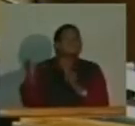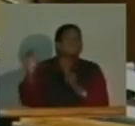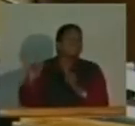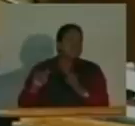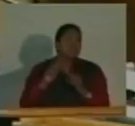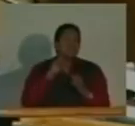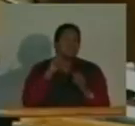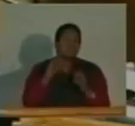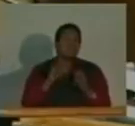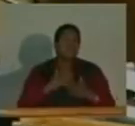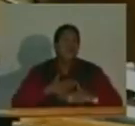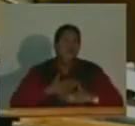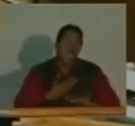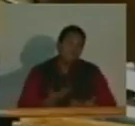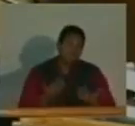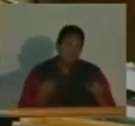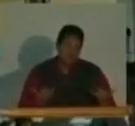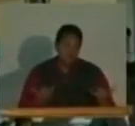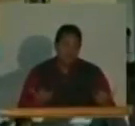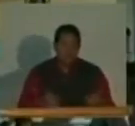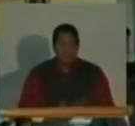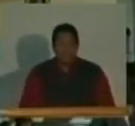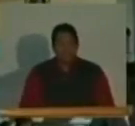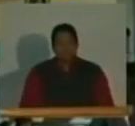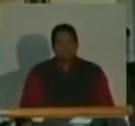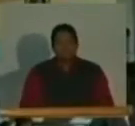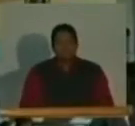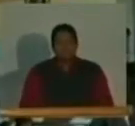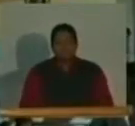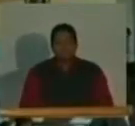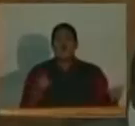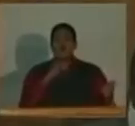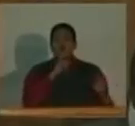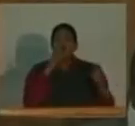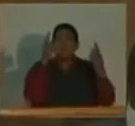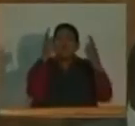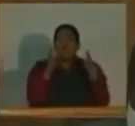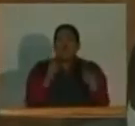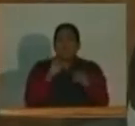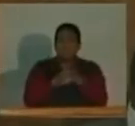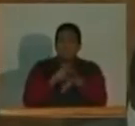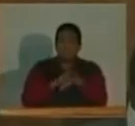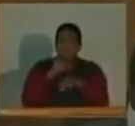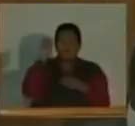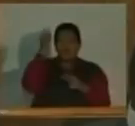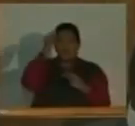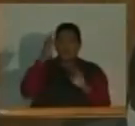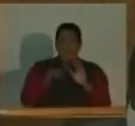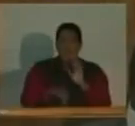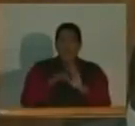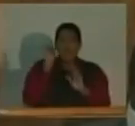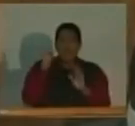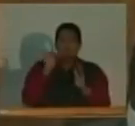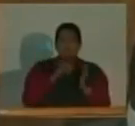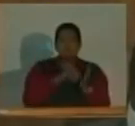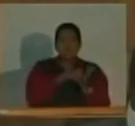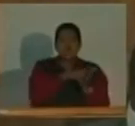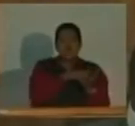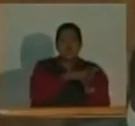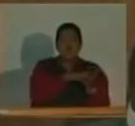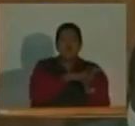being admitted to here in the House of Parliament today. The British government has found a weak